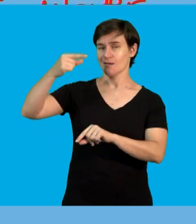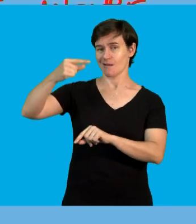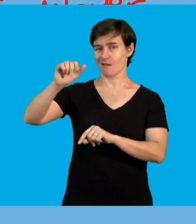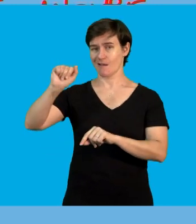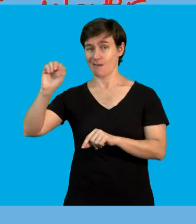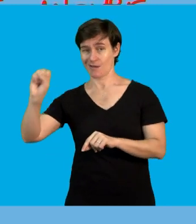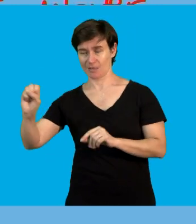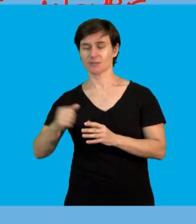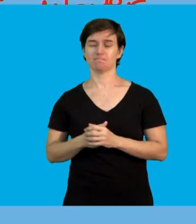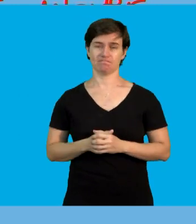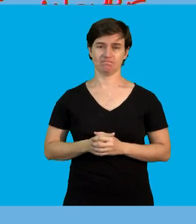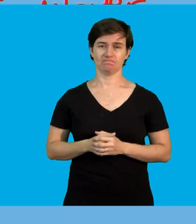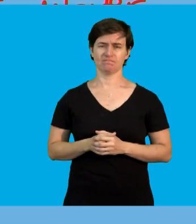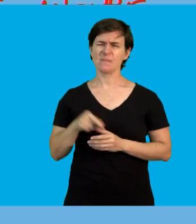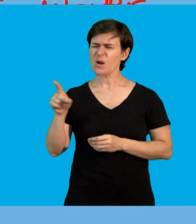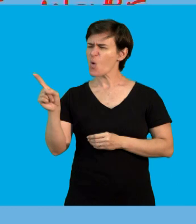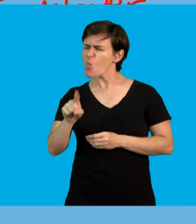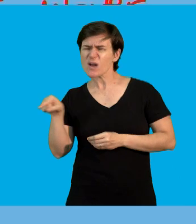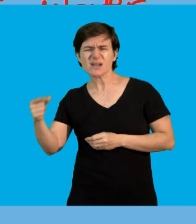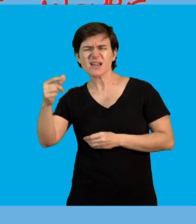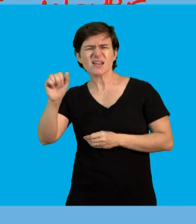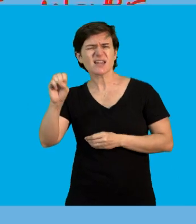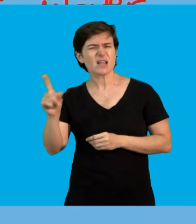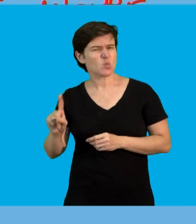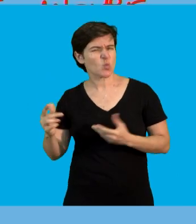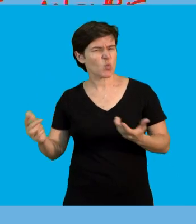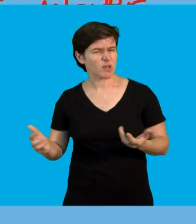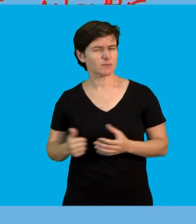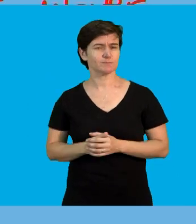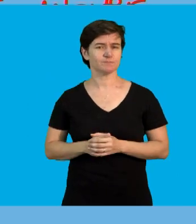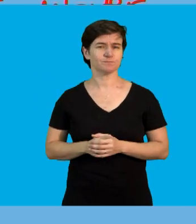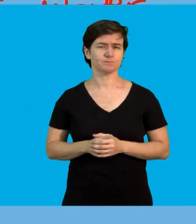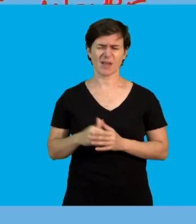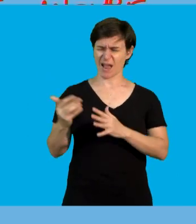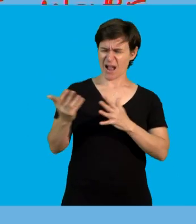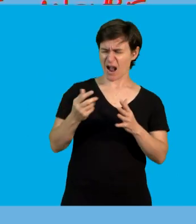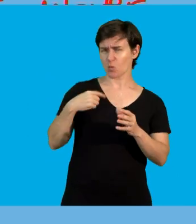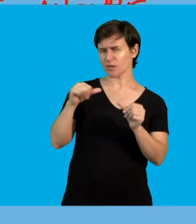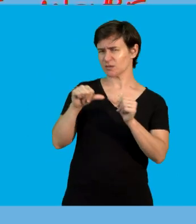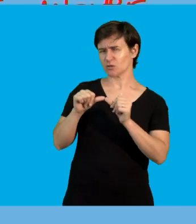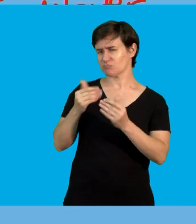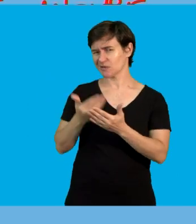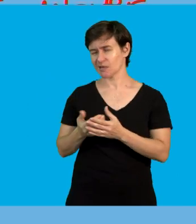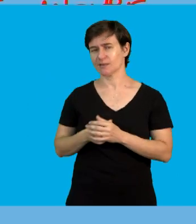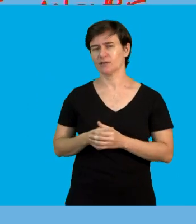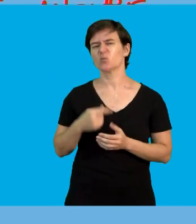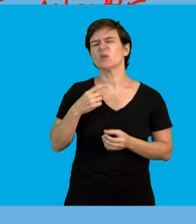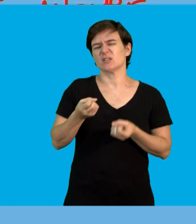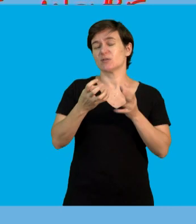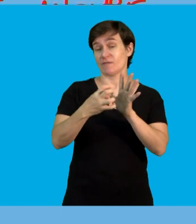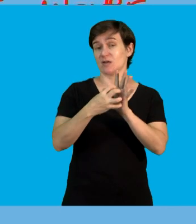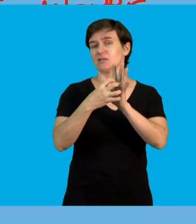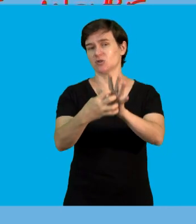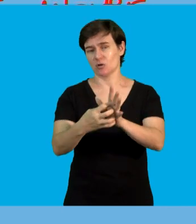and then plus the gas. We need to know what gas this is going to be. So for us to be able to do that, we need to use